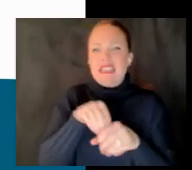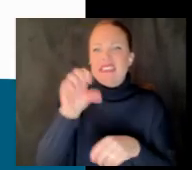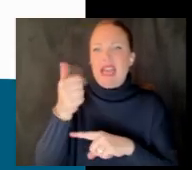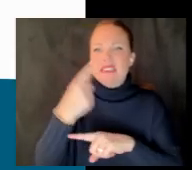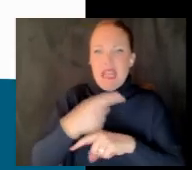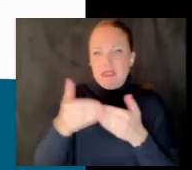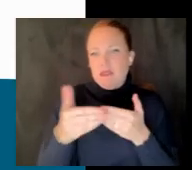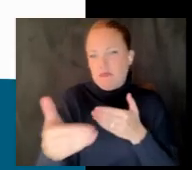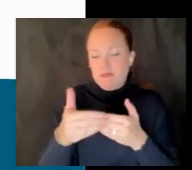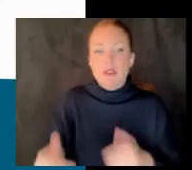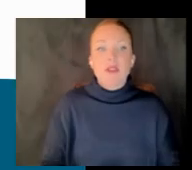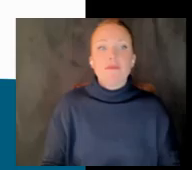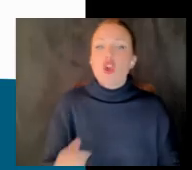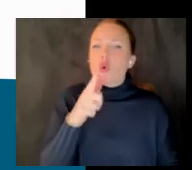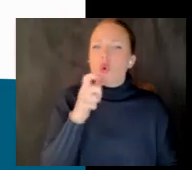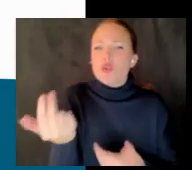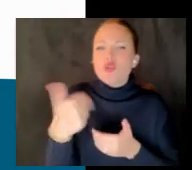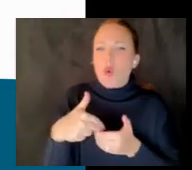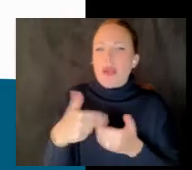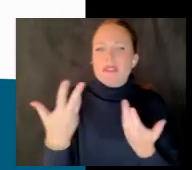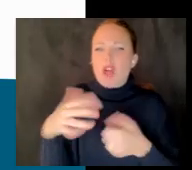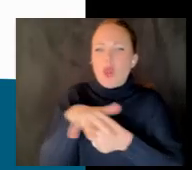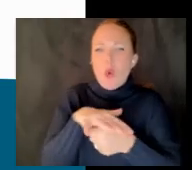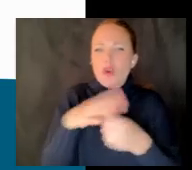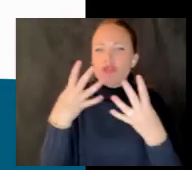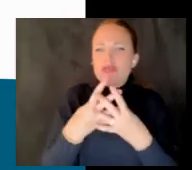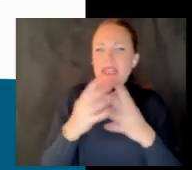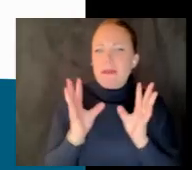So let's review who actually attends a local screening meeting.